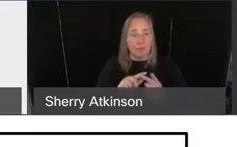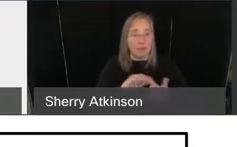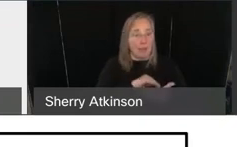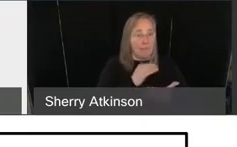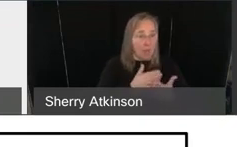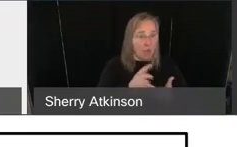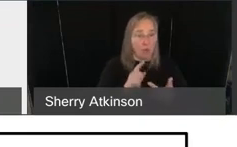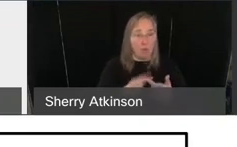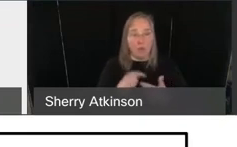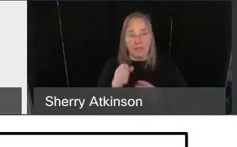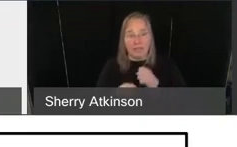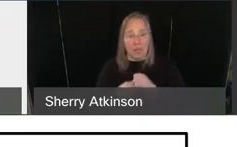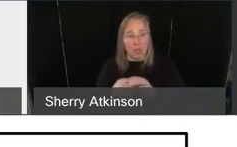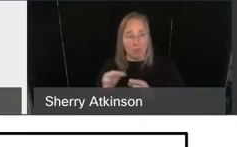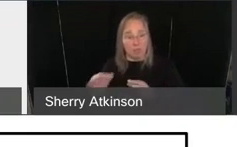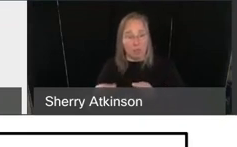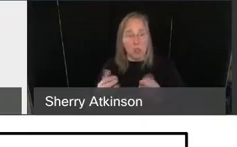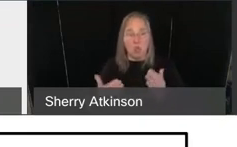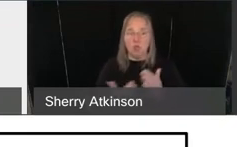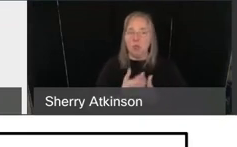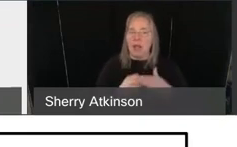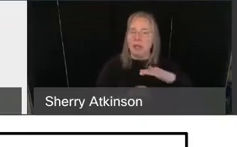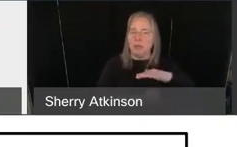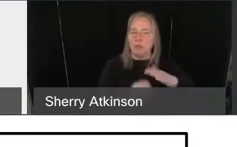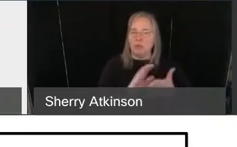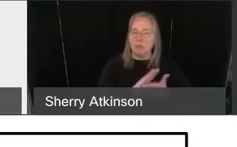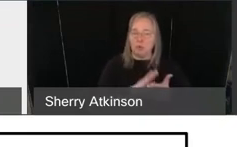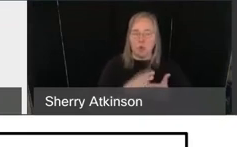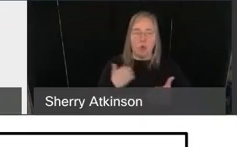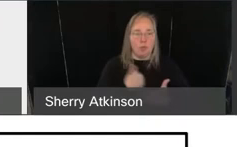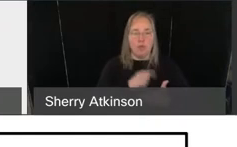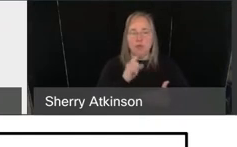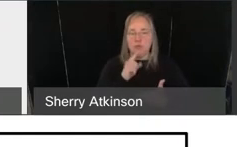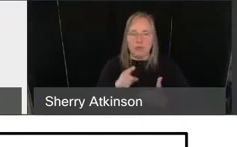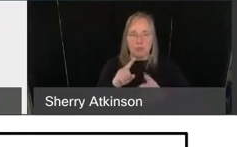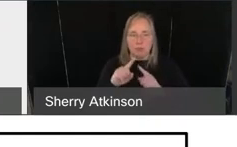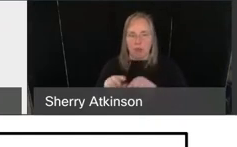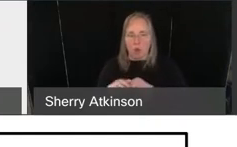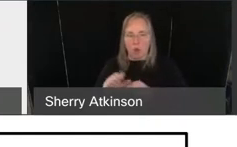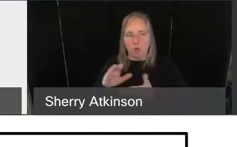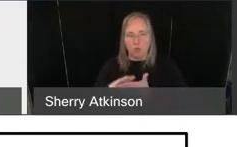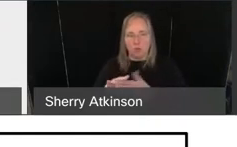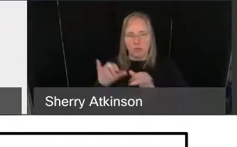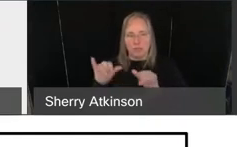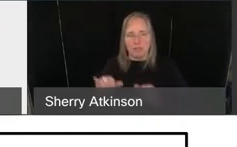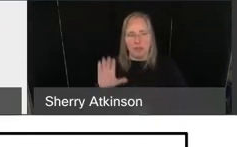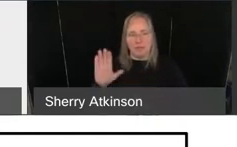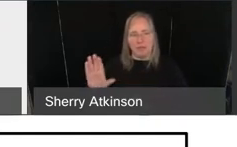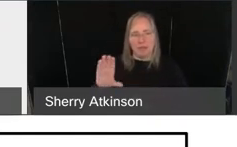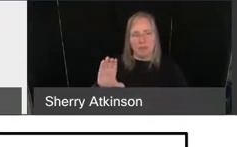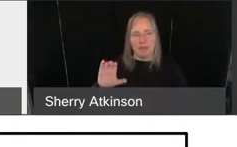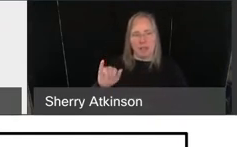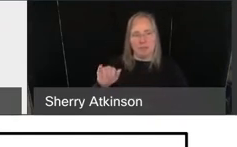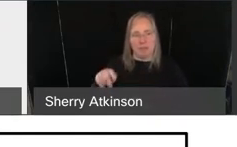With the new elementary school, we really rely on the school system CIP. And the most recent